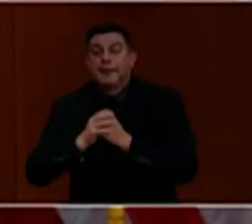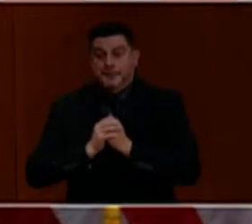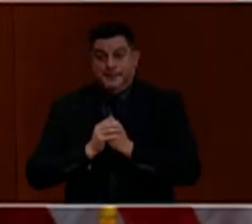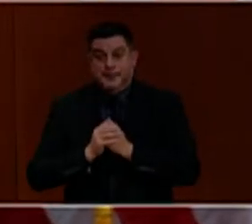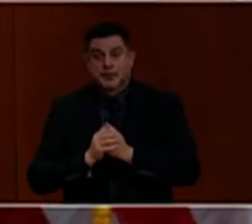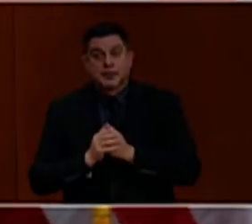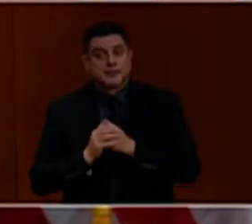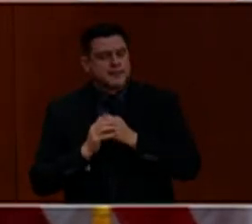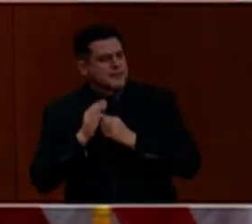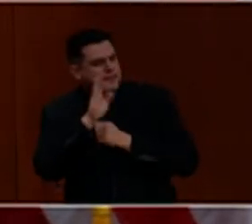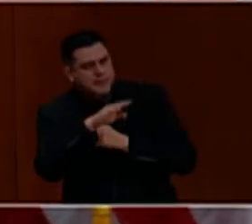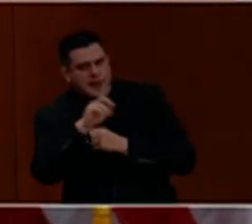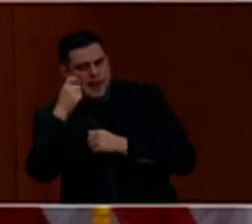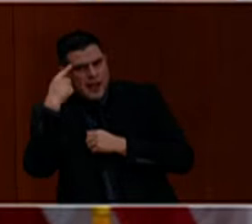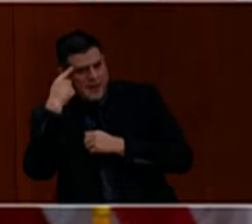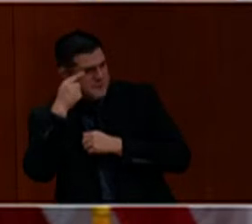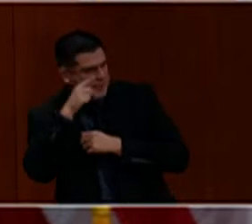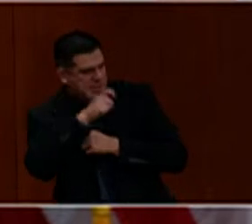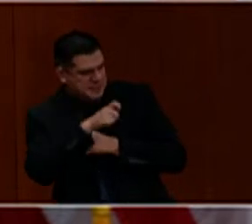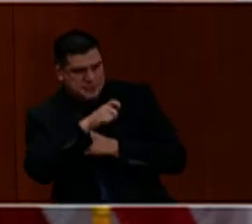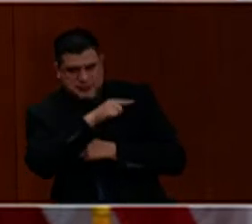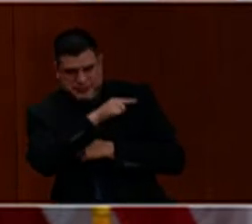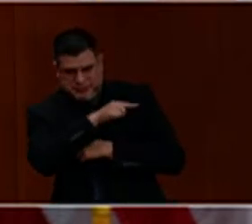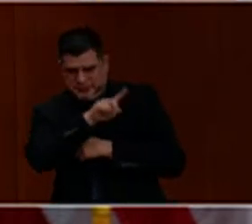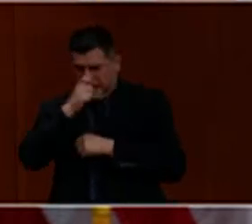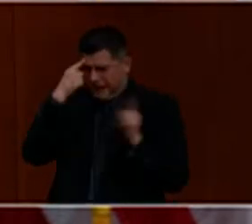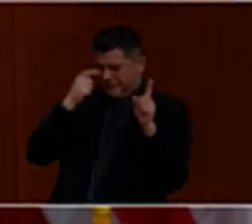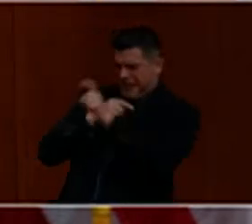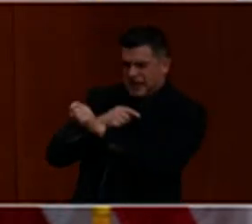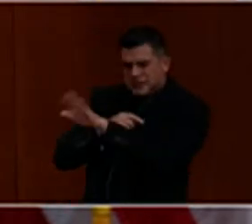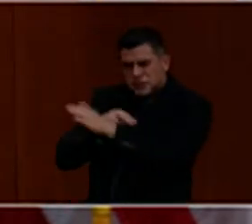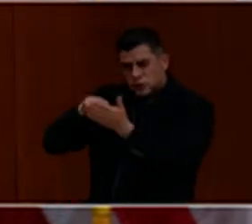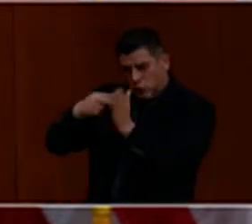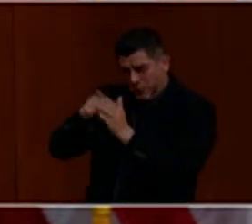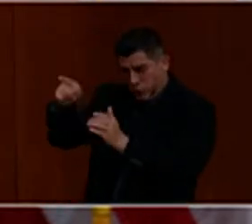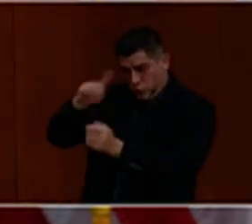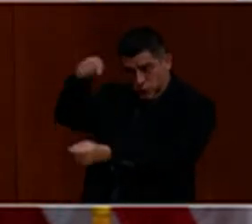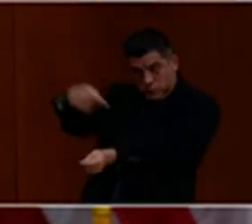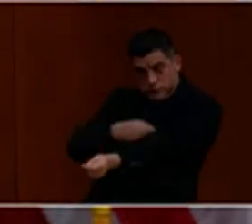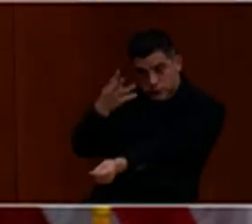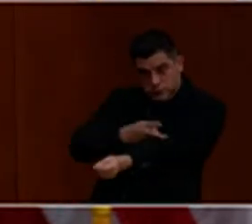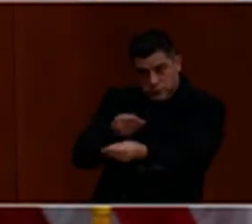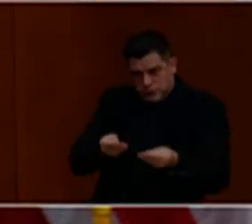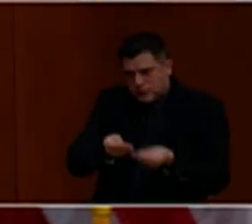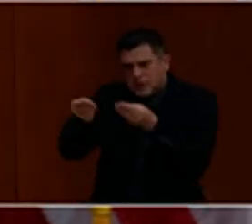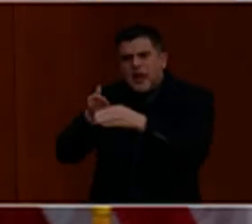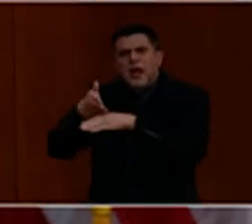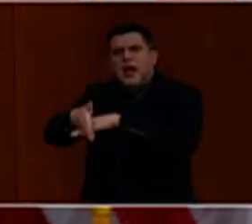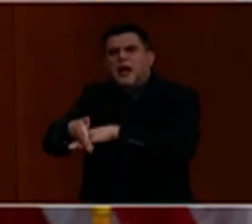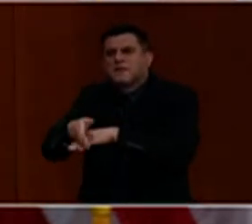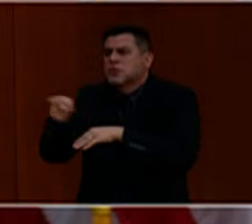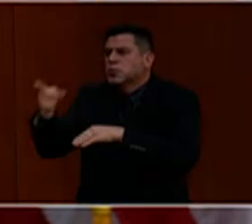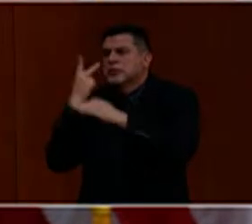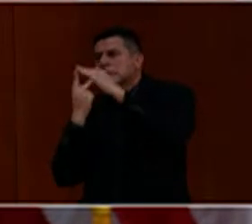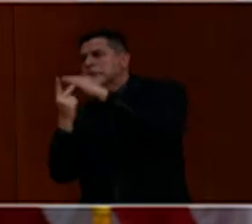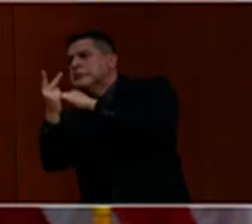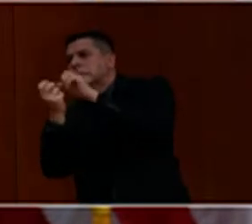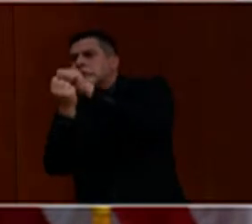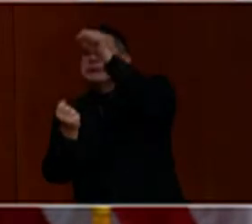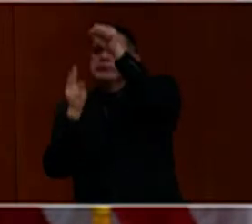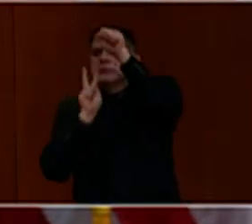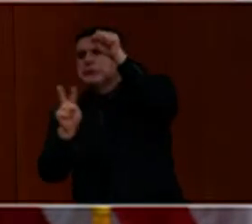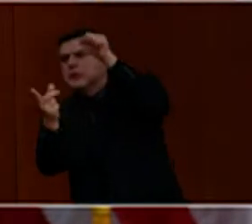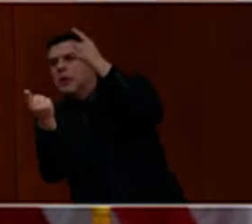administer the treatment, and then you guys just sitting there hoping and praying that it kicks in, or were you getting updates? What was that time period? Because I